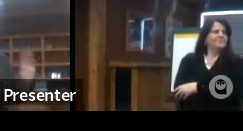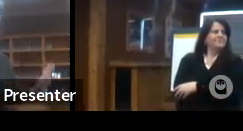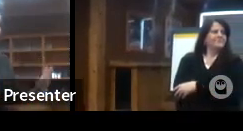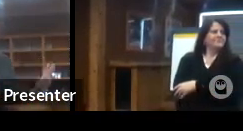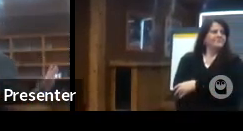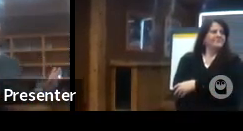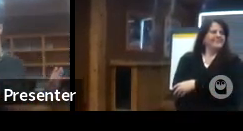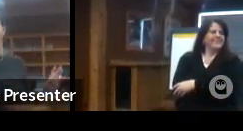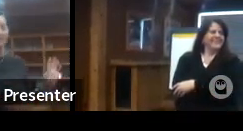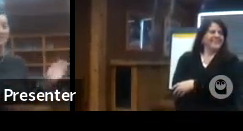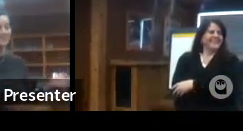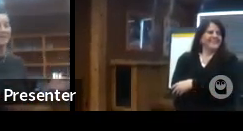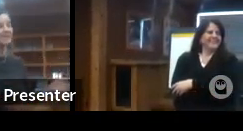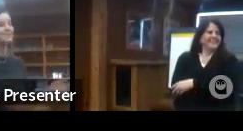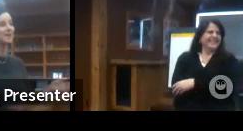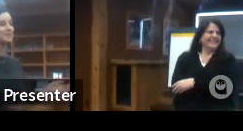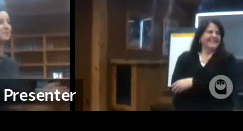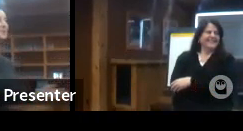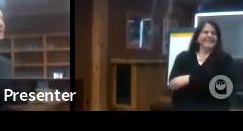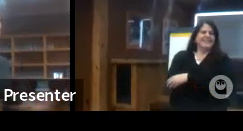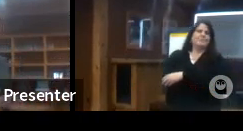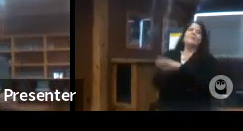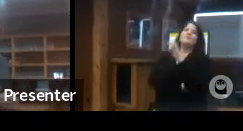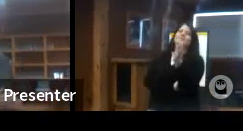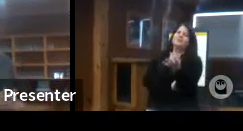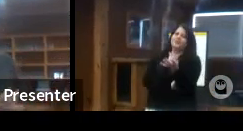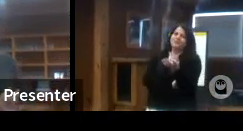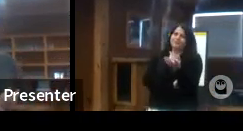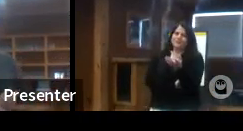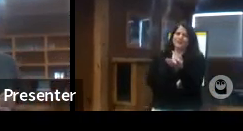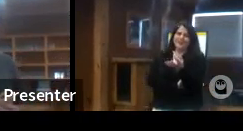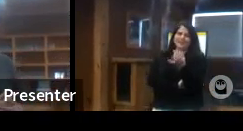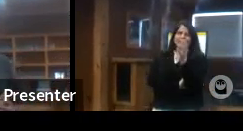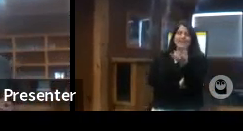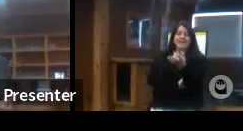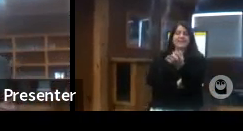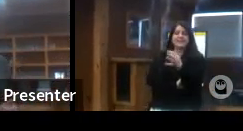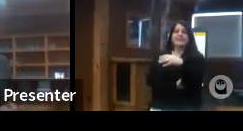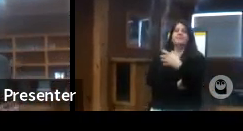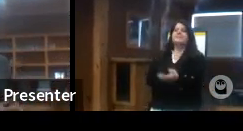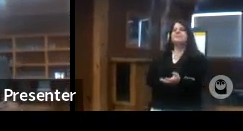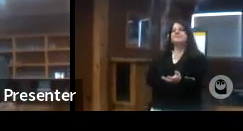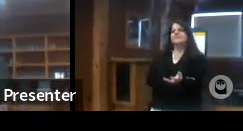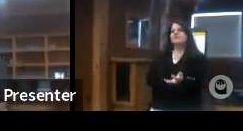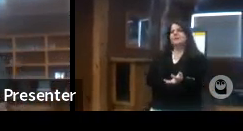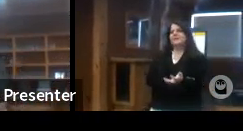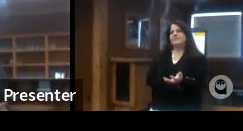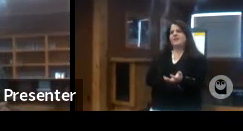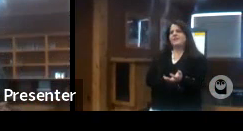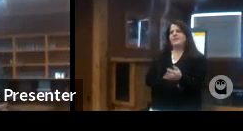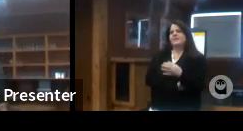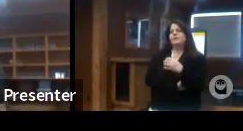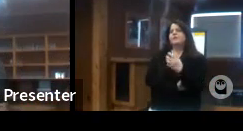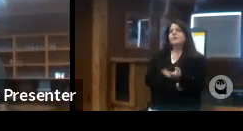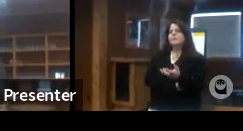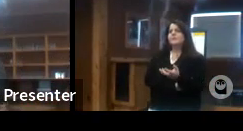like do not offer me any feedback, that's fine too. But I would discourage you from doing that, because this is the safe place,